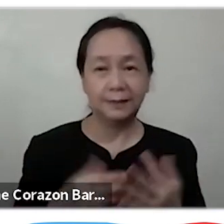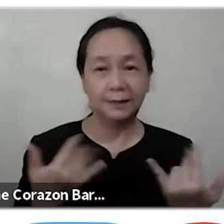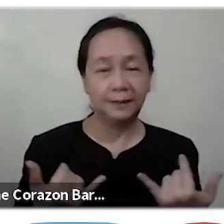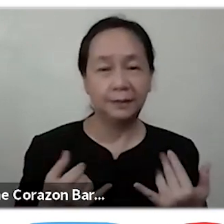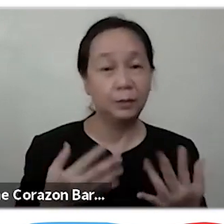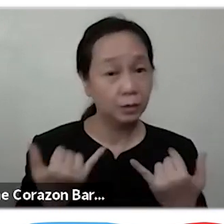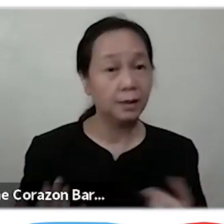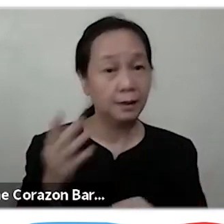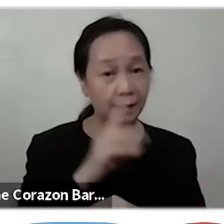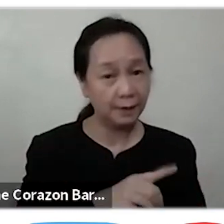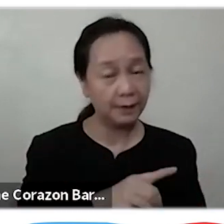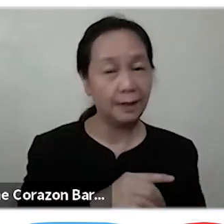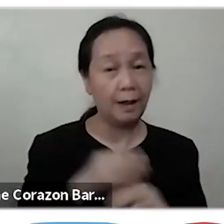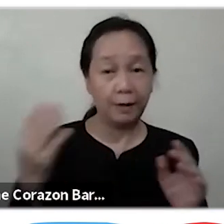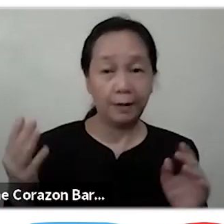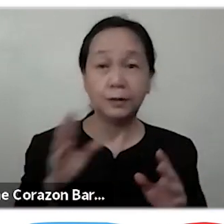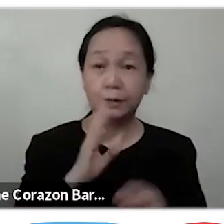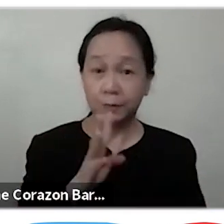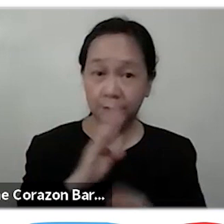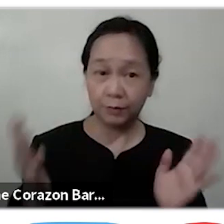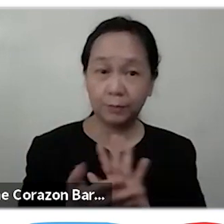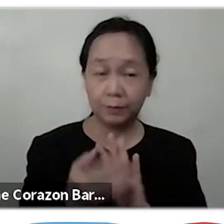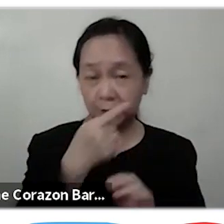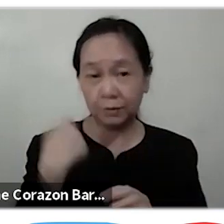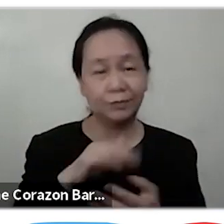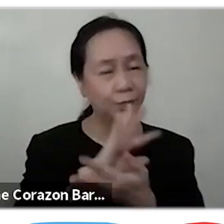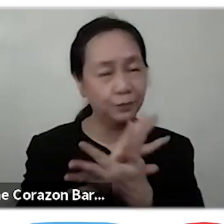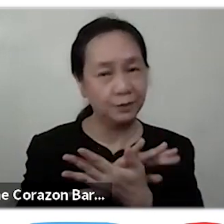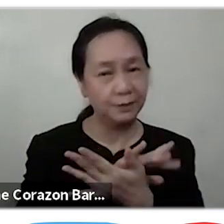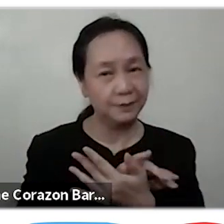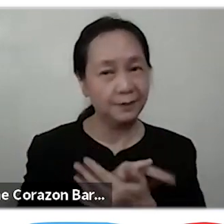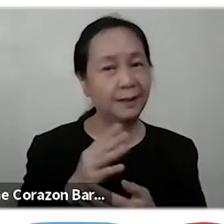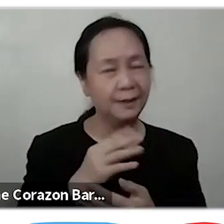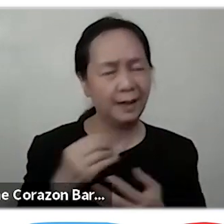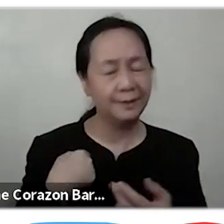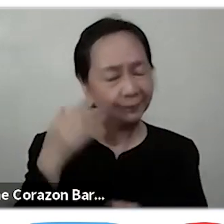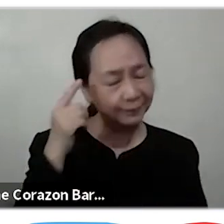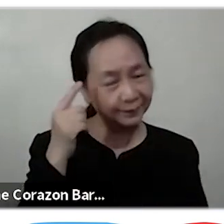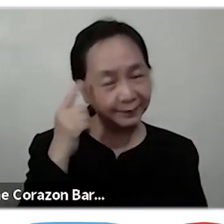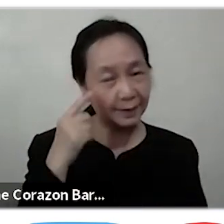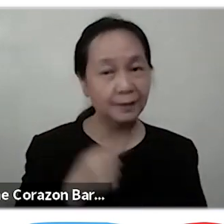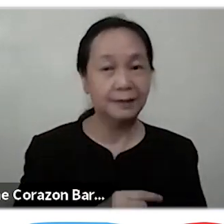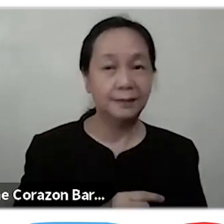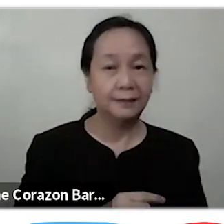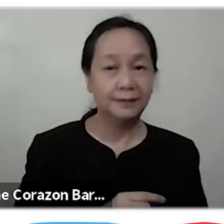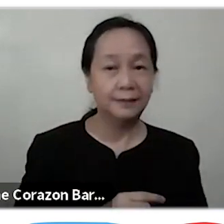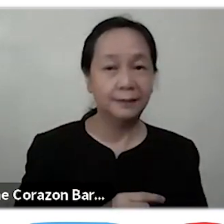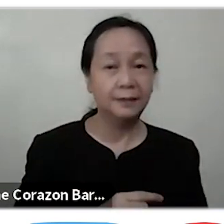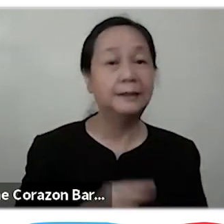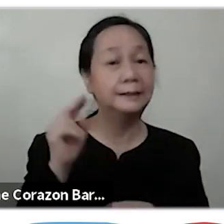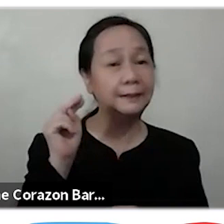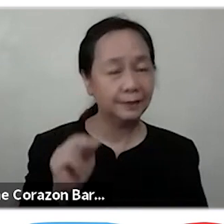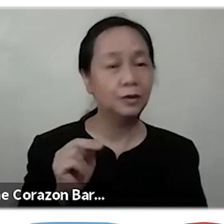speaking in front of you all because of COVID under 19, and I think really it needs to